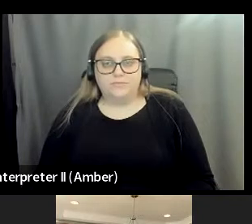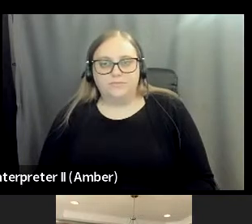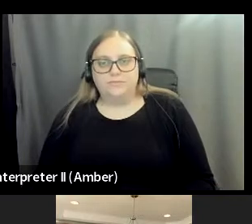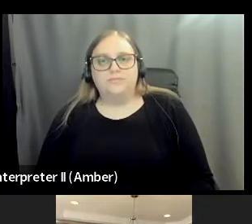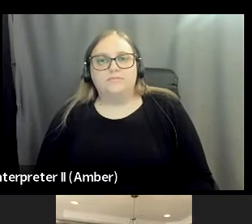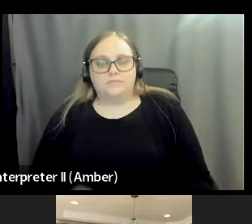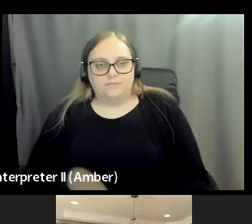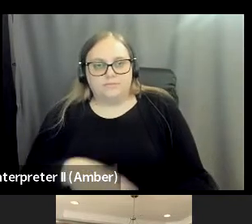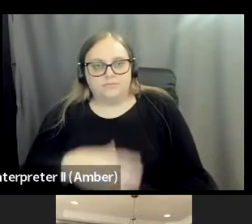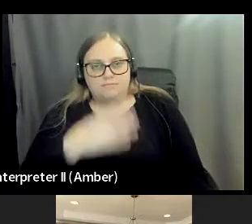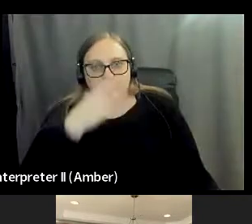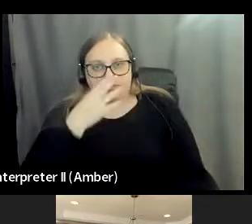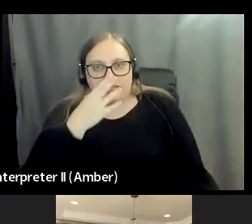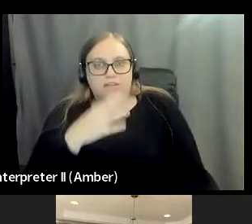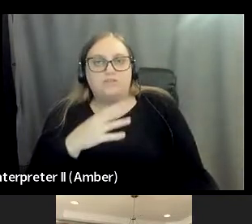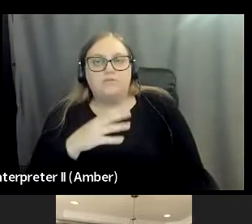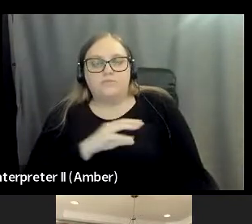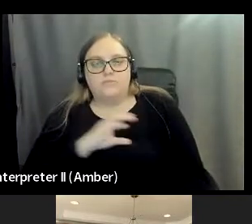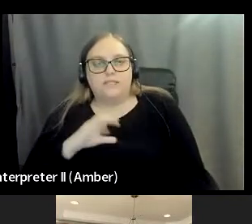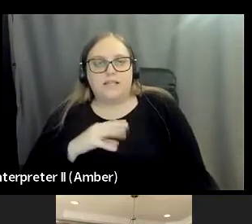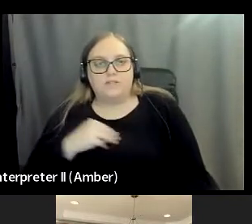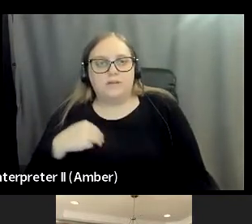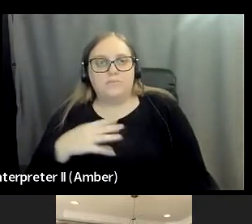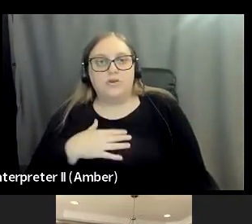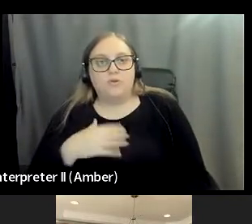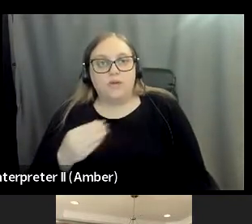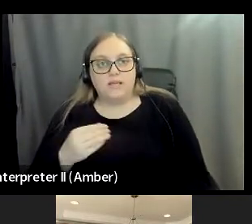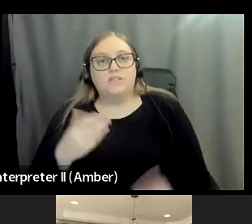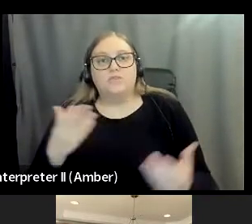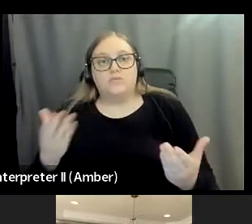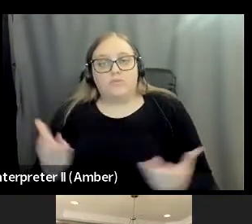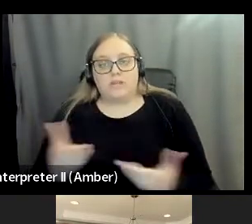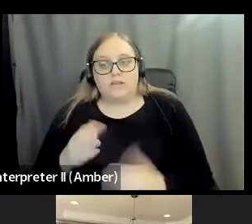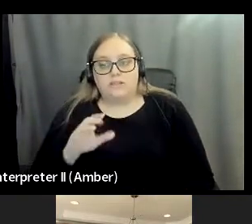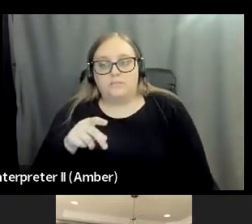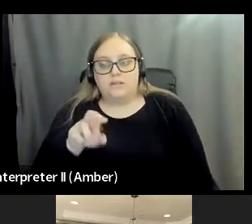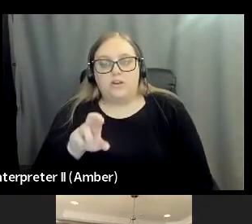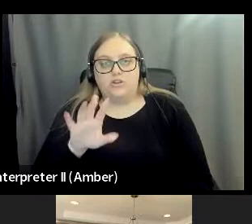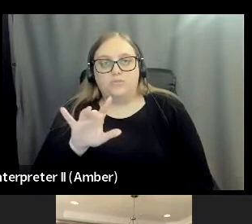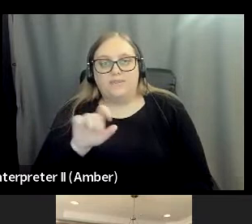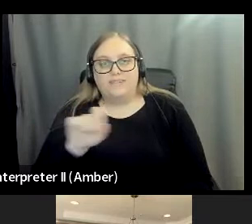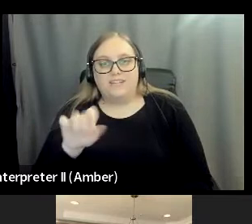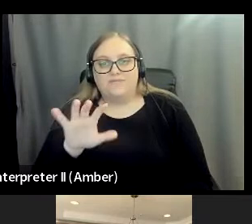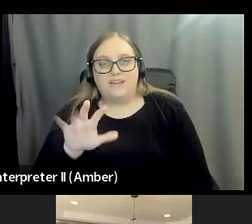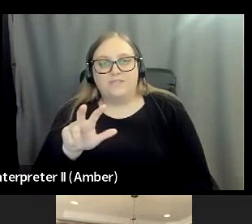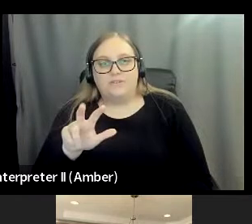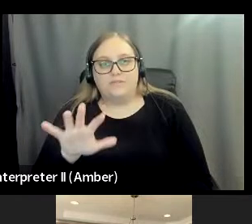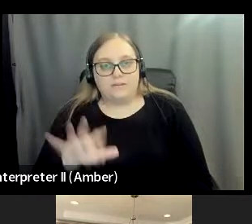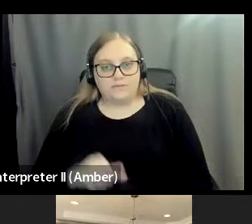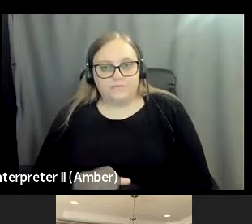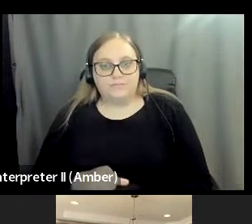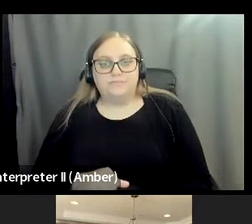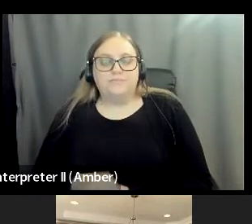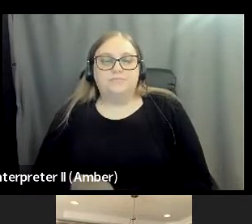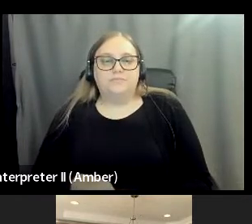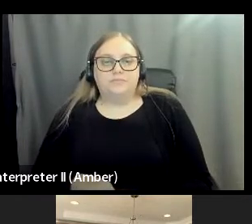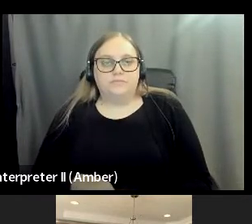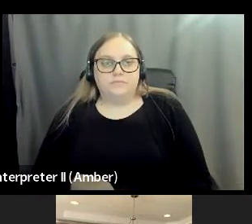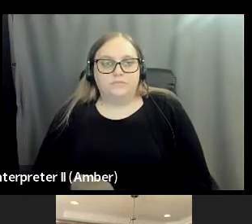Thank you, Councilmember White. So what we have before us is PR 25-535.